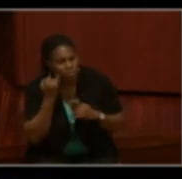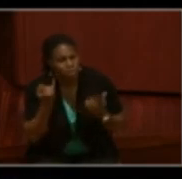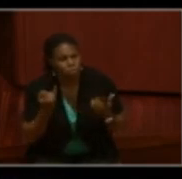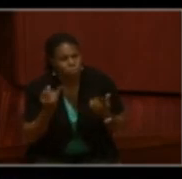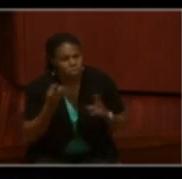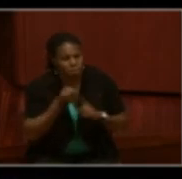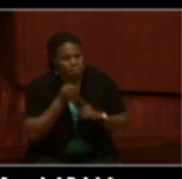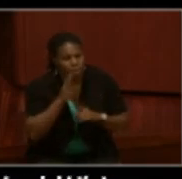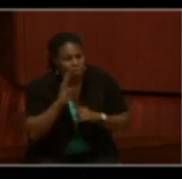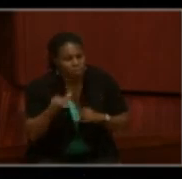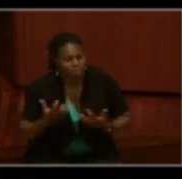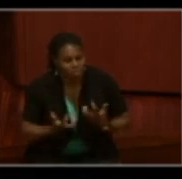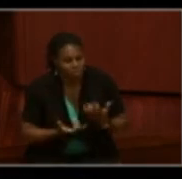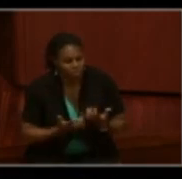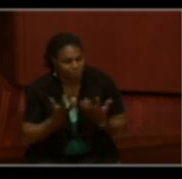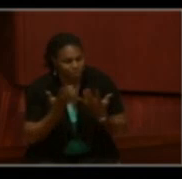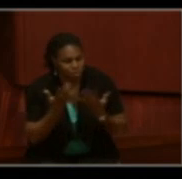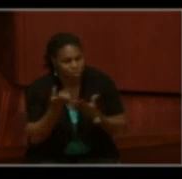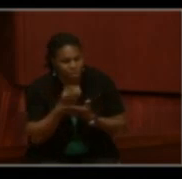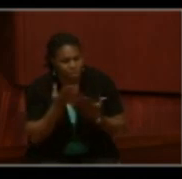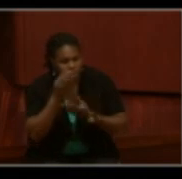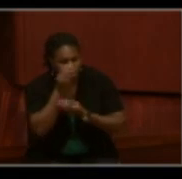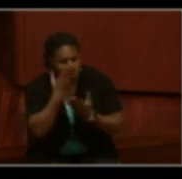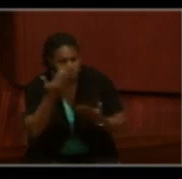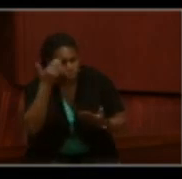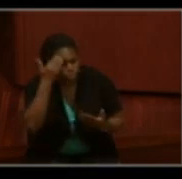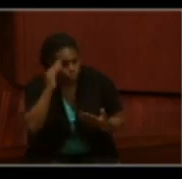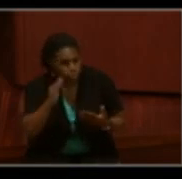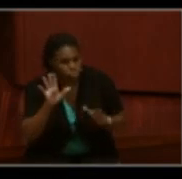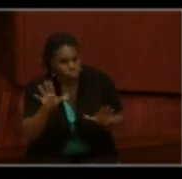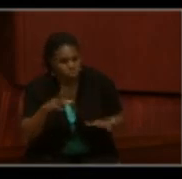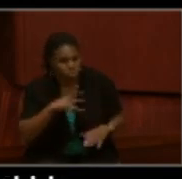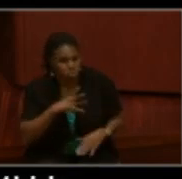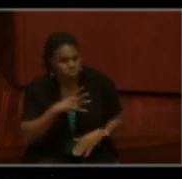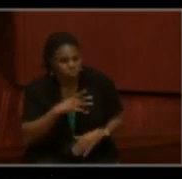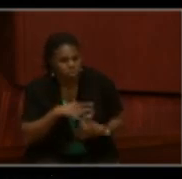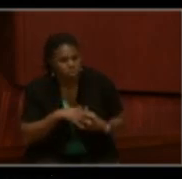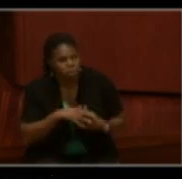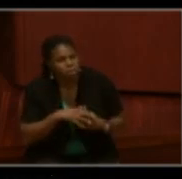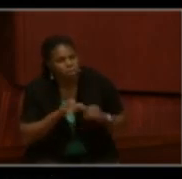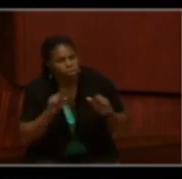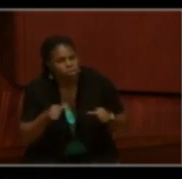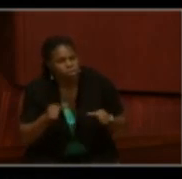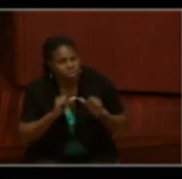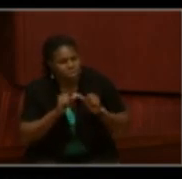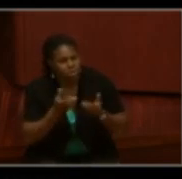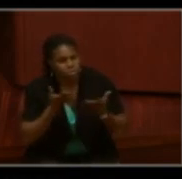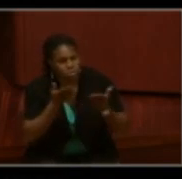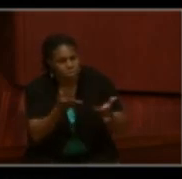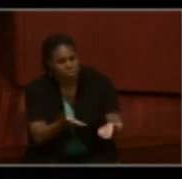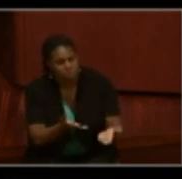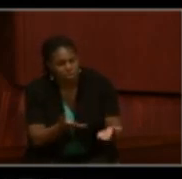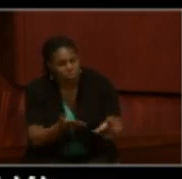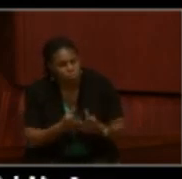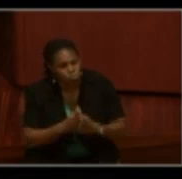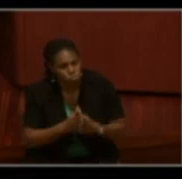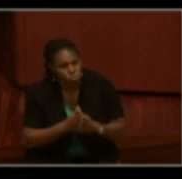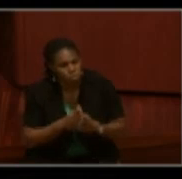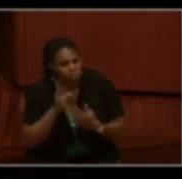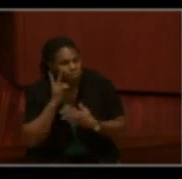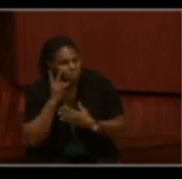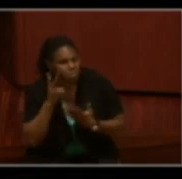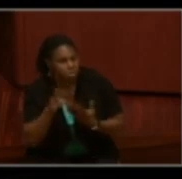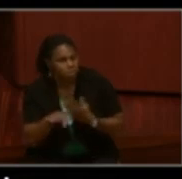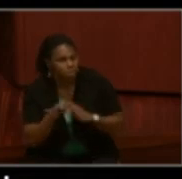fire. And any information that you don't know, it's okay. You can still submit it and see what we can